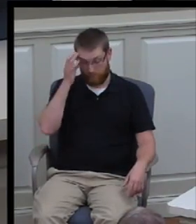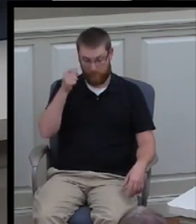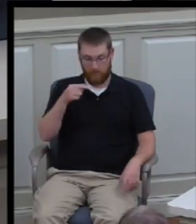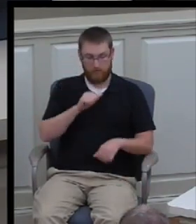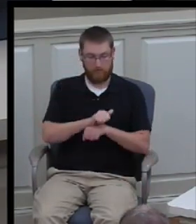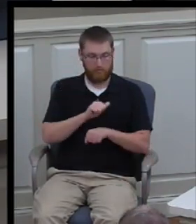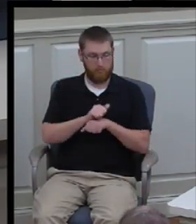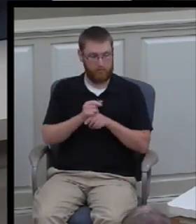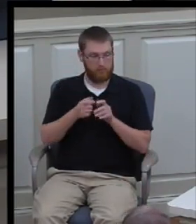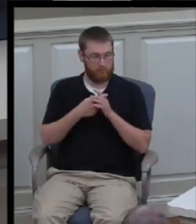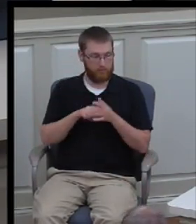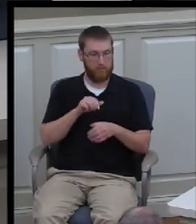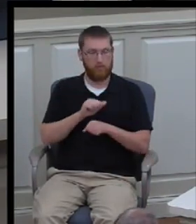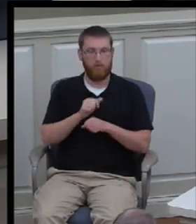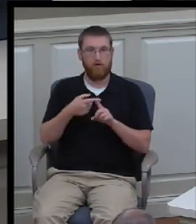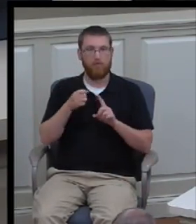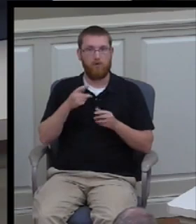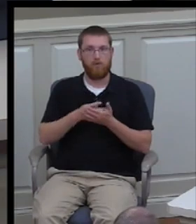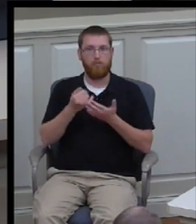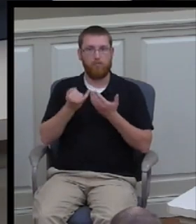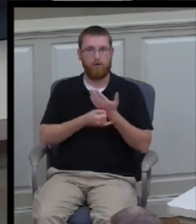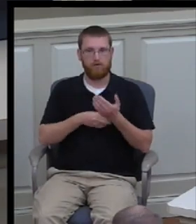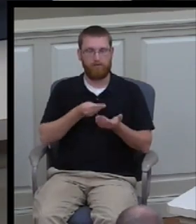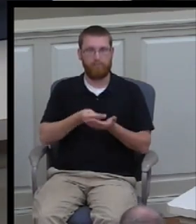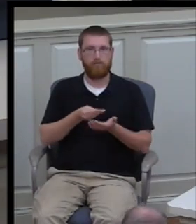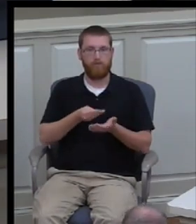would come from the project